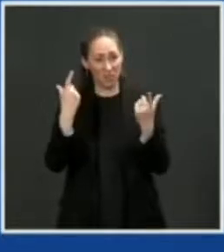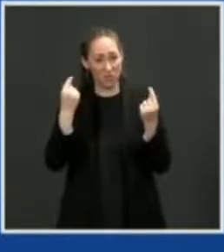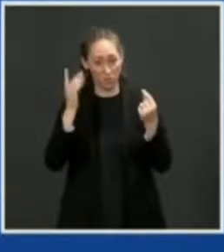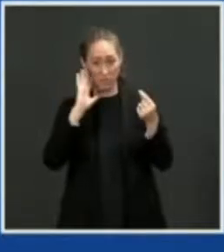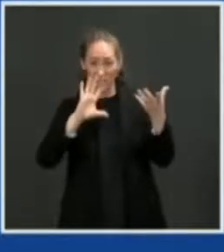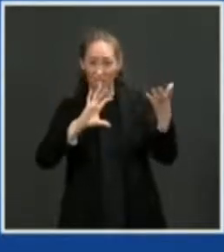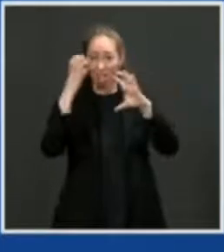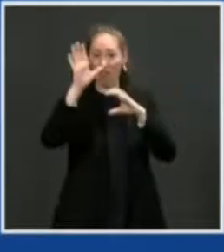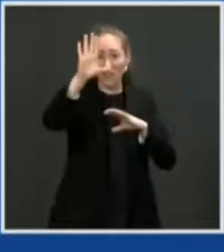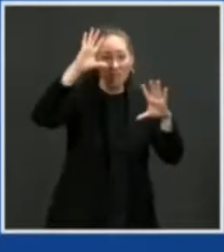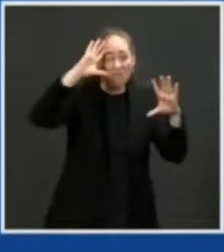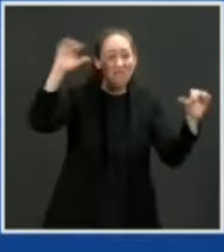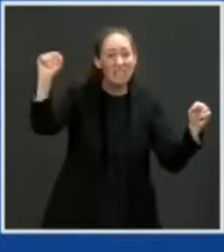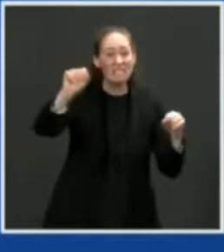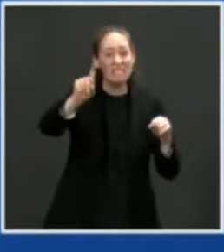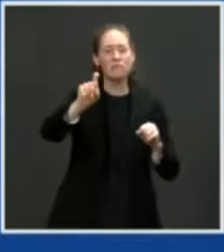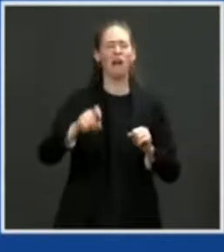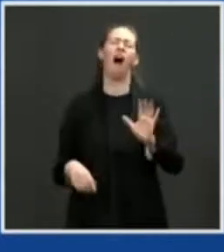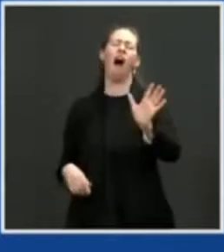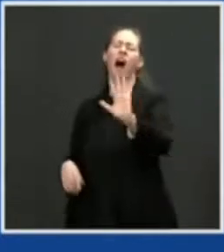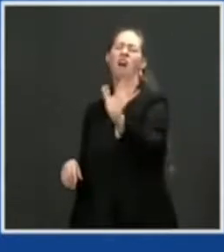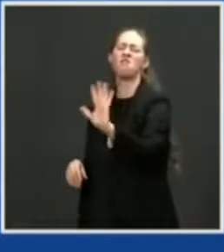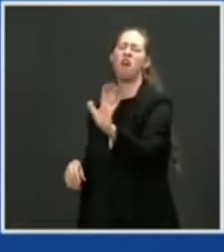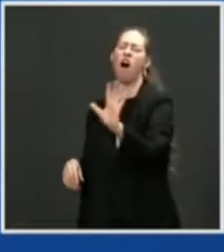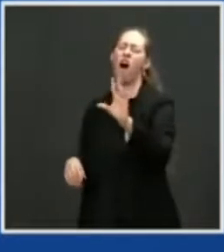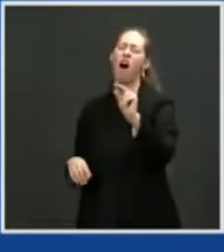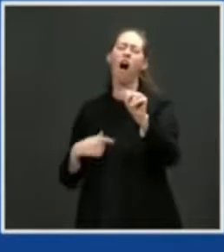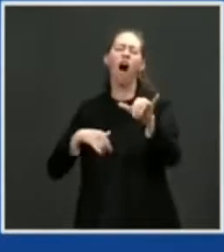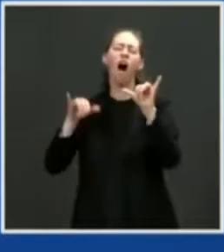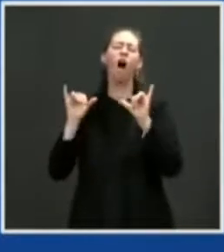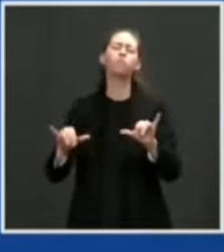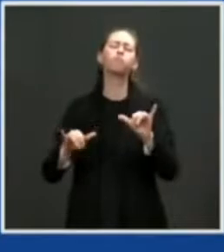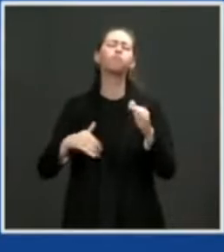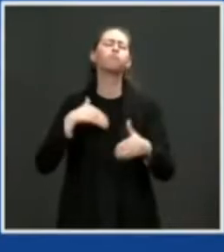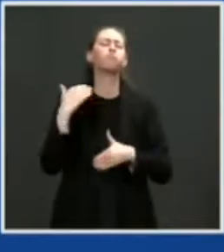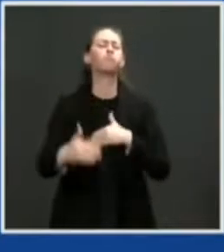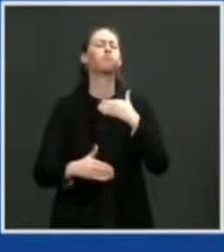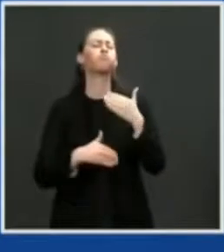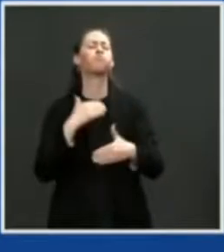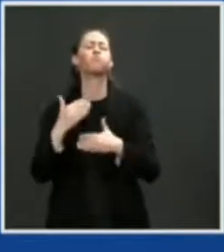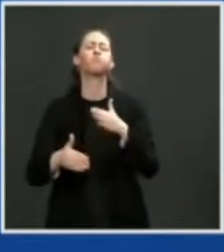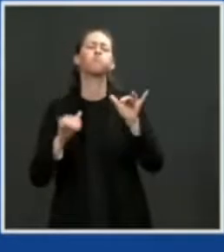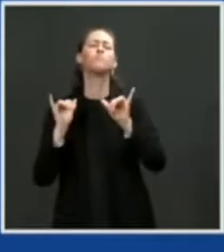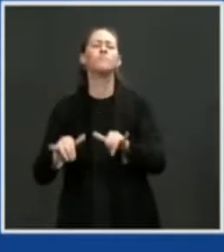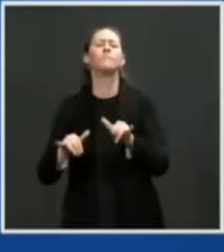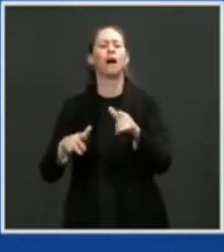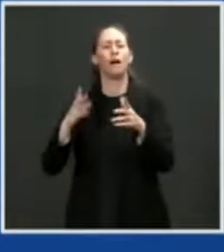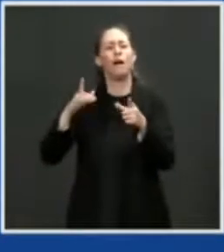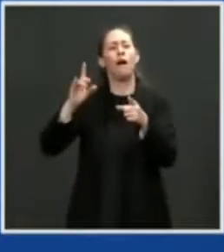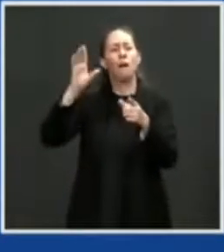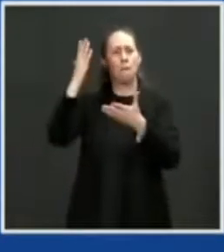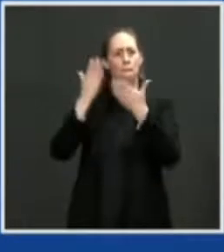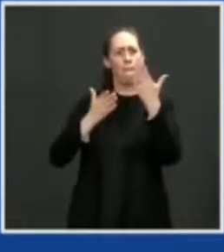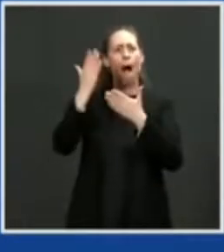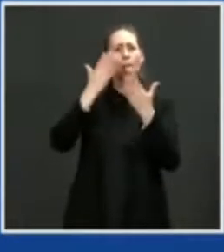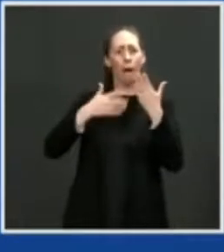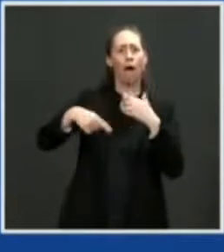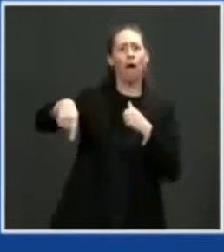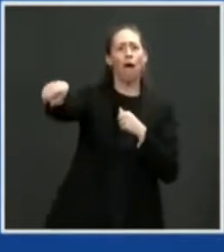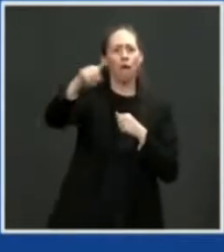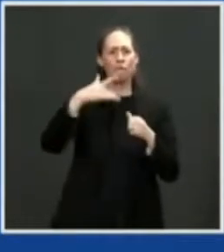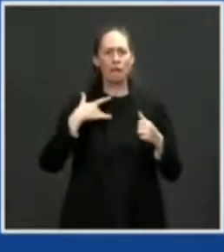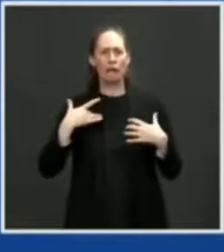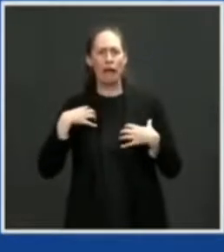decide. That's I right. think, I doubt Under the new whether laws of maybe you voting. did, maybe others did. I thought, many of you thought there was